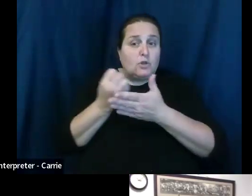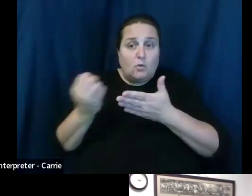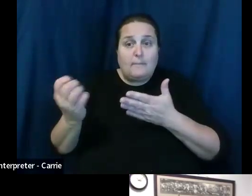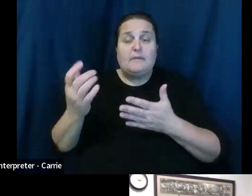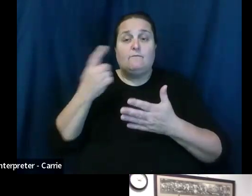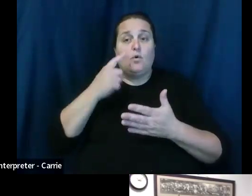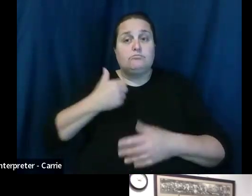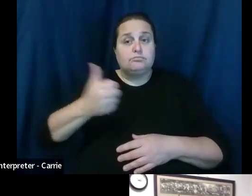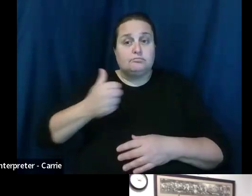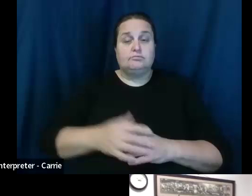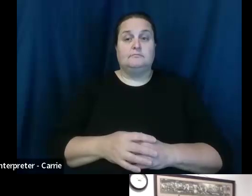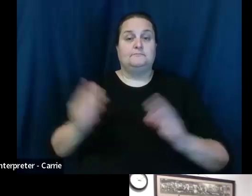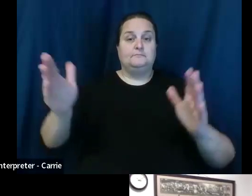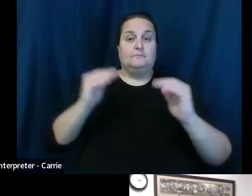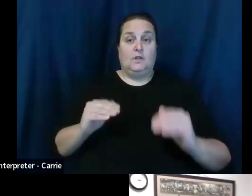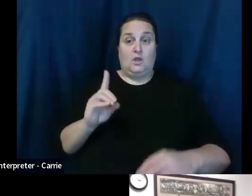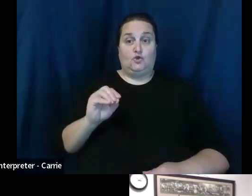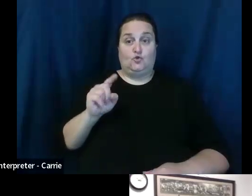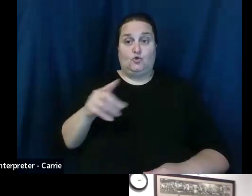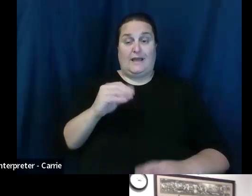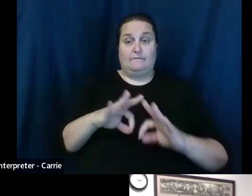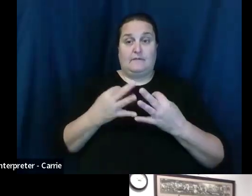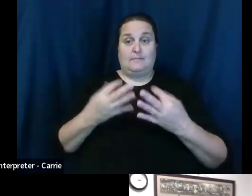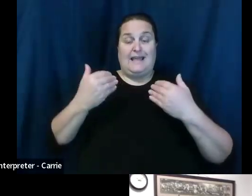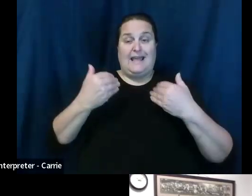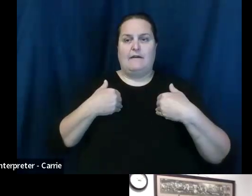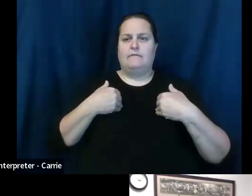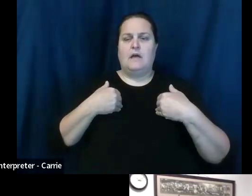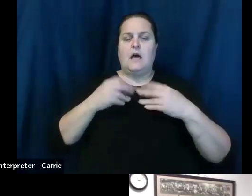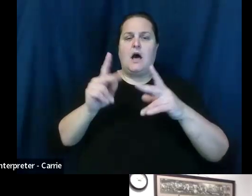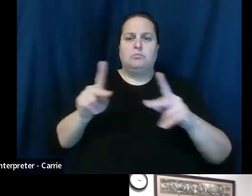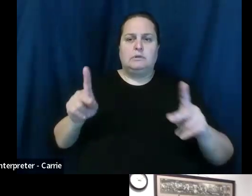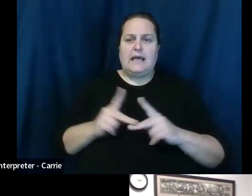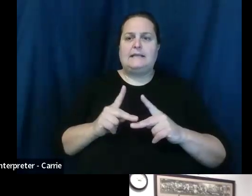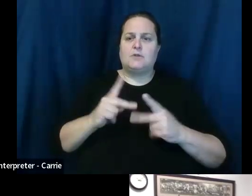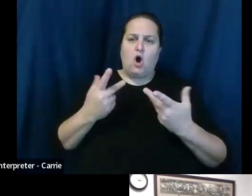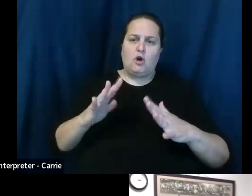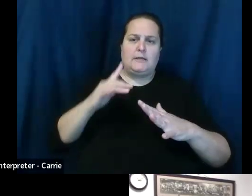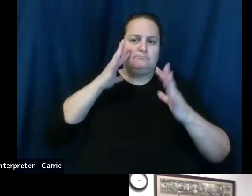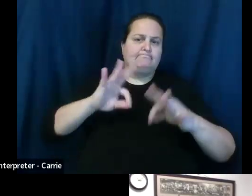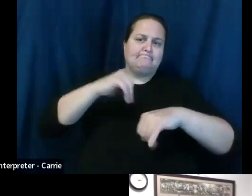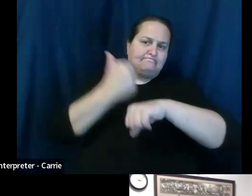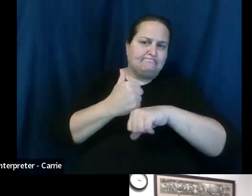And do you and your family have a meeting place for after a disaster?